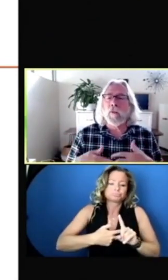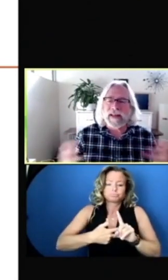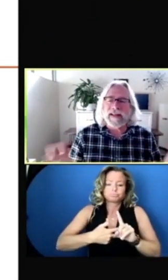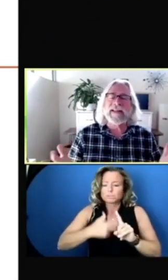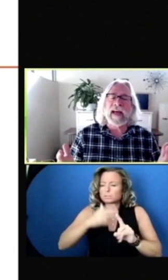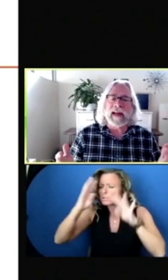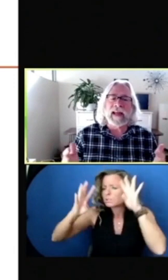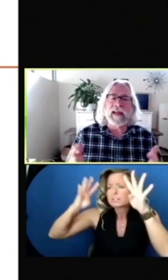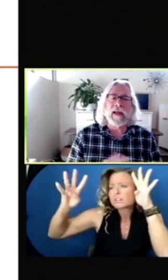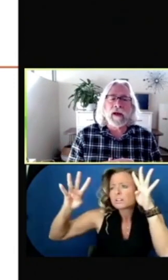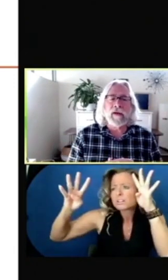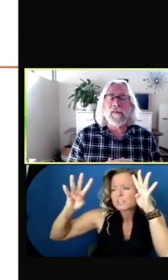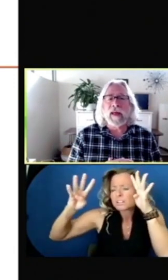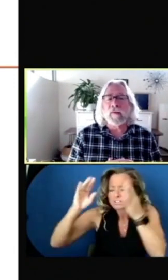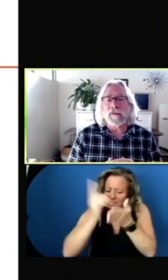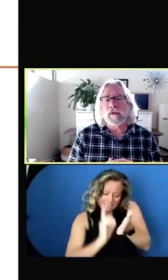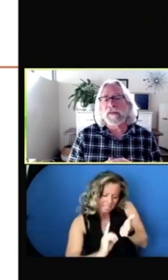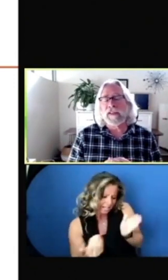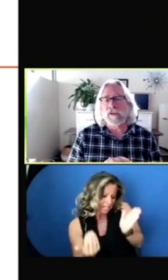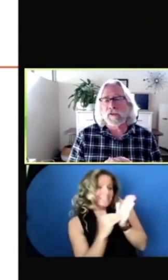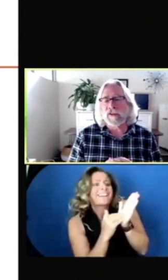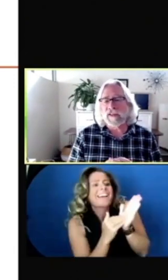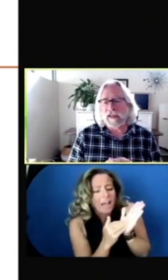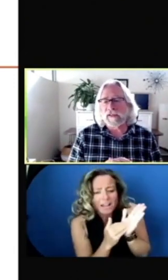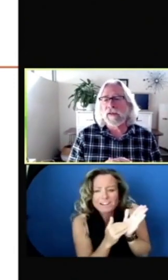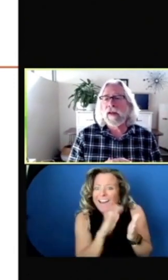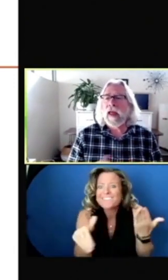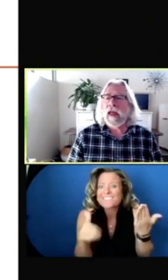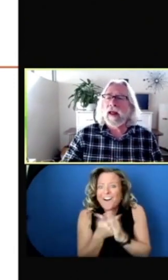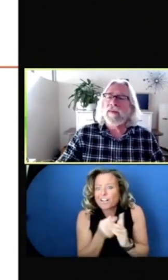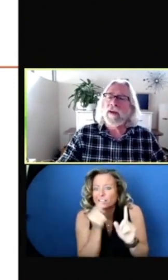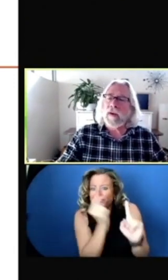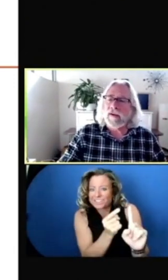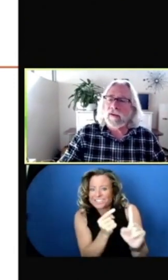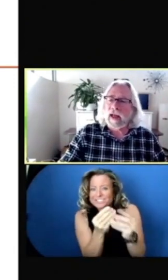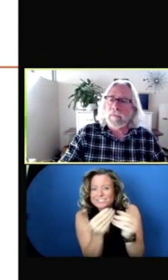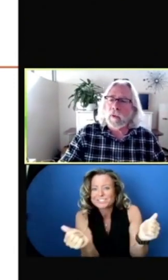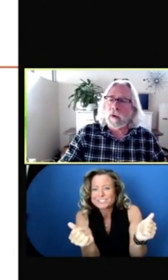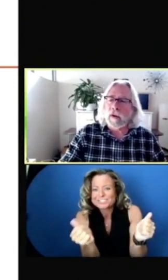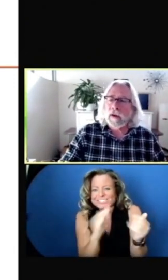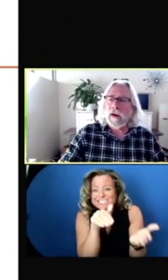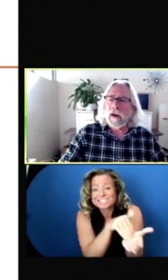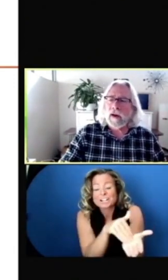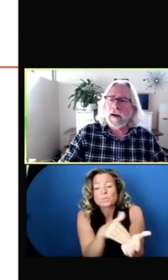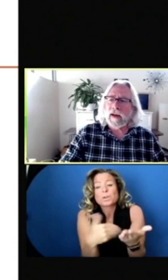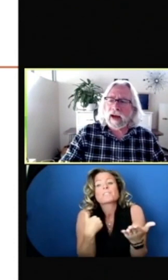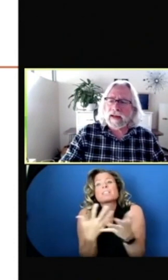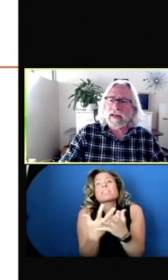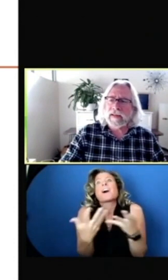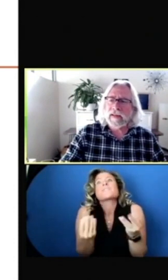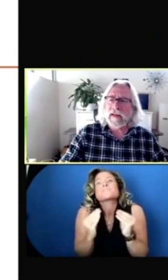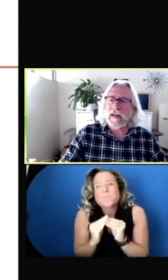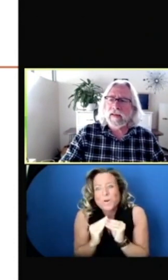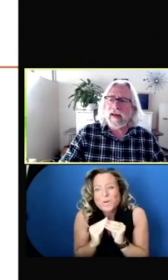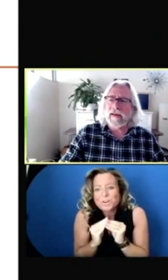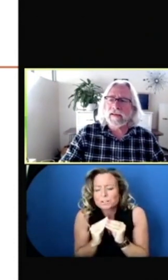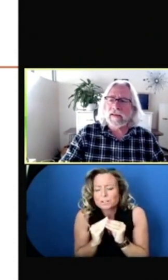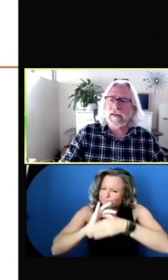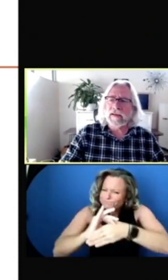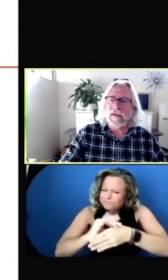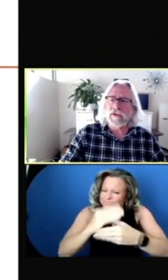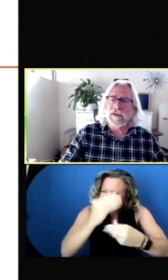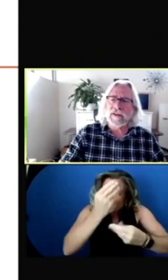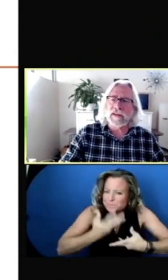reimagining, redesigning of the Health Literacy Solution Center. And I think we have a lot more content in